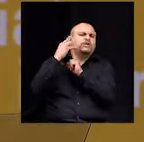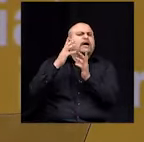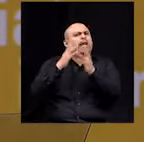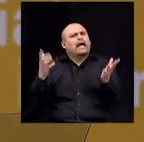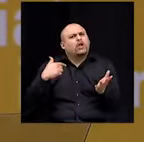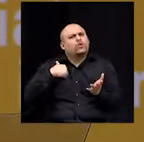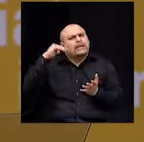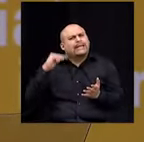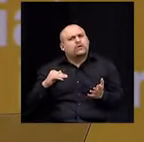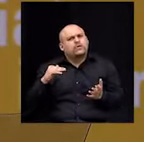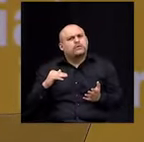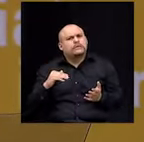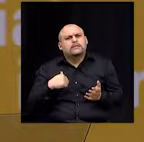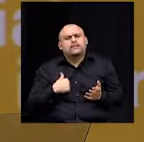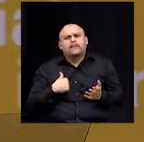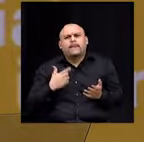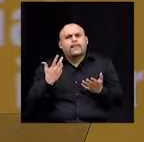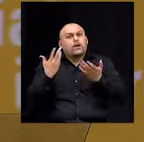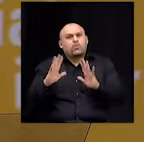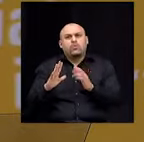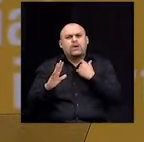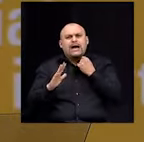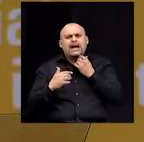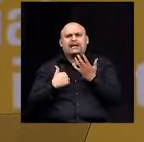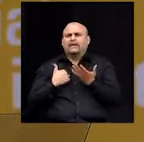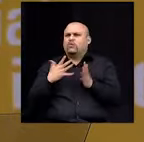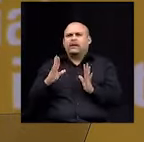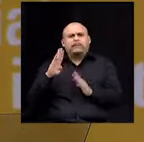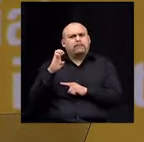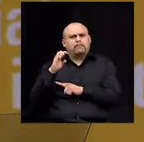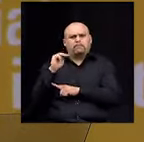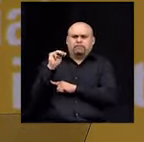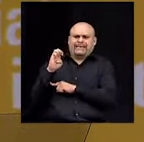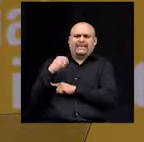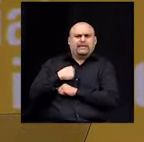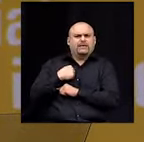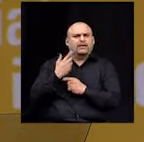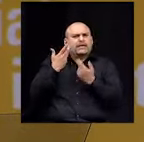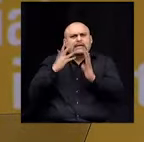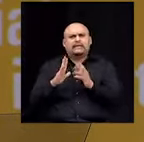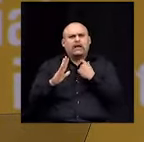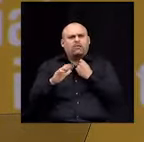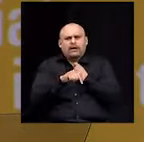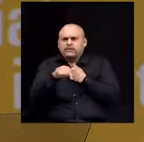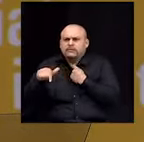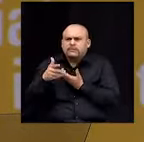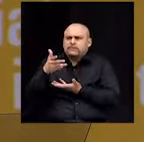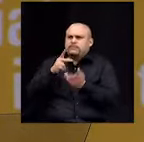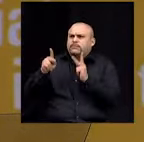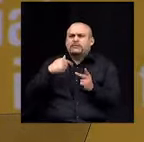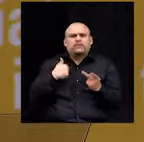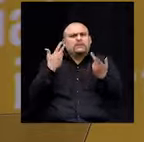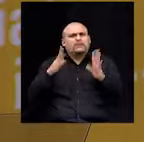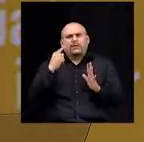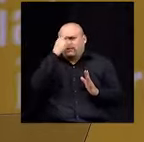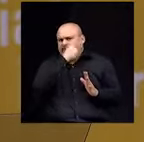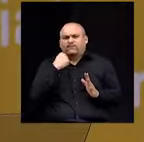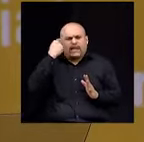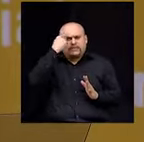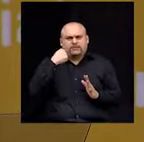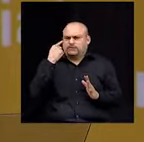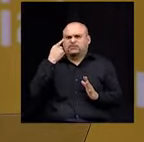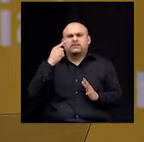little. I didn't want to be me. I didn't want this face, right? The kids